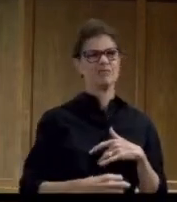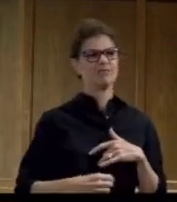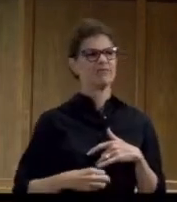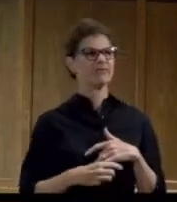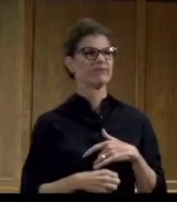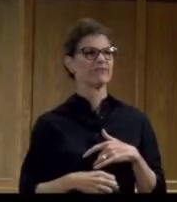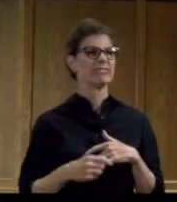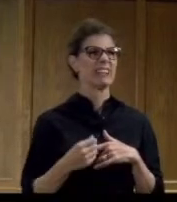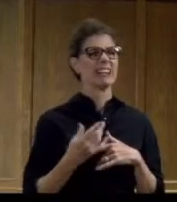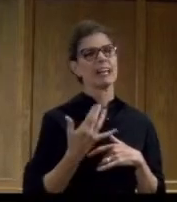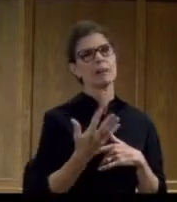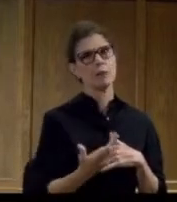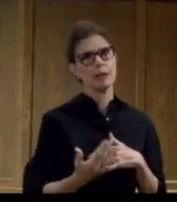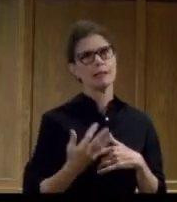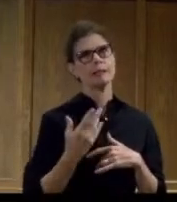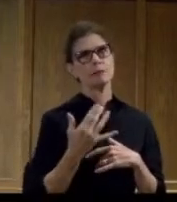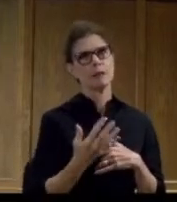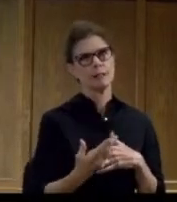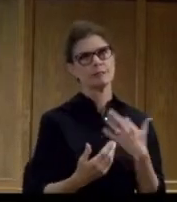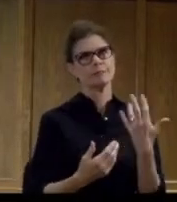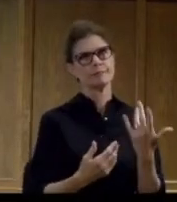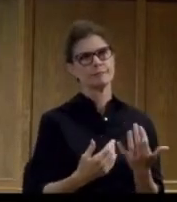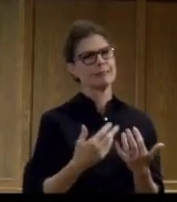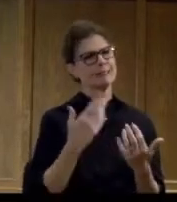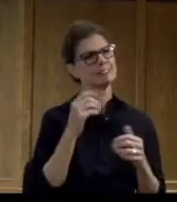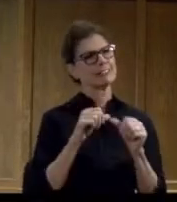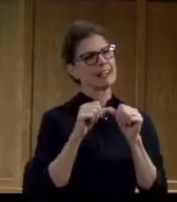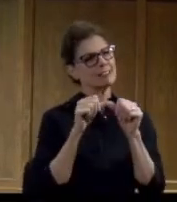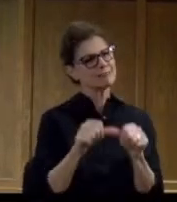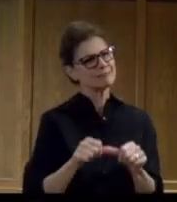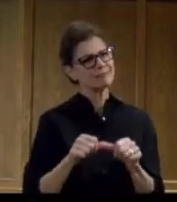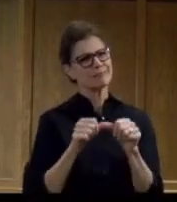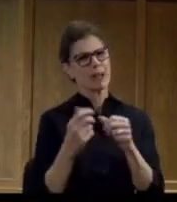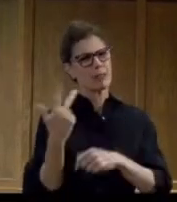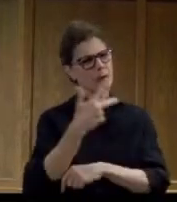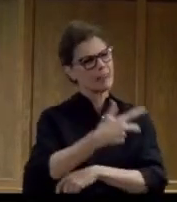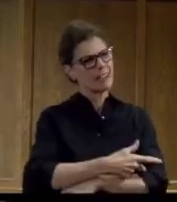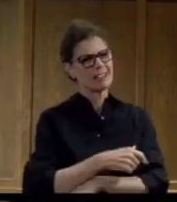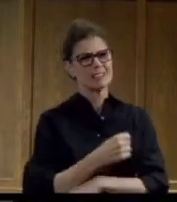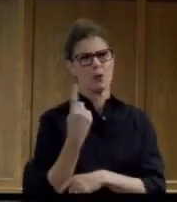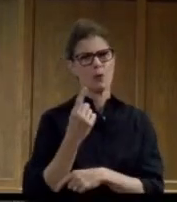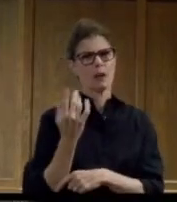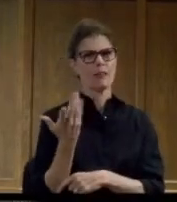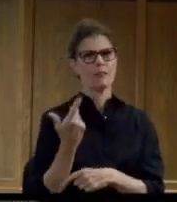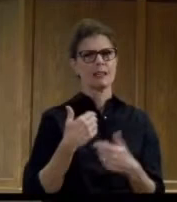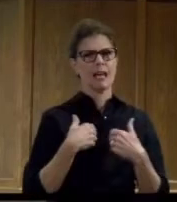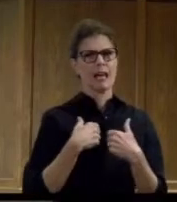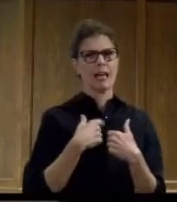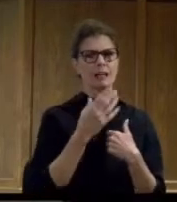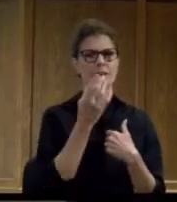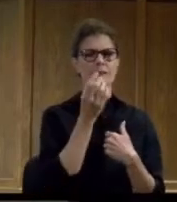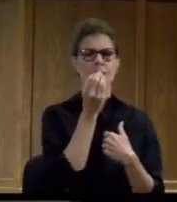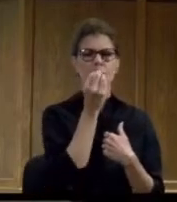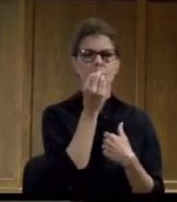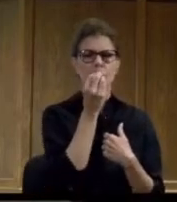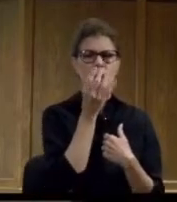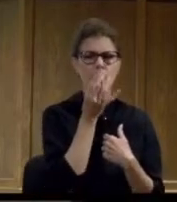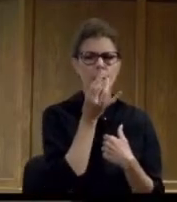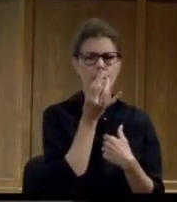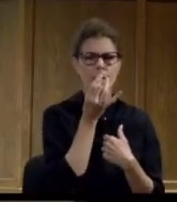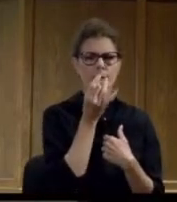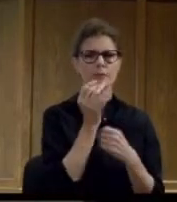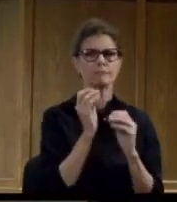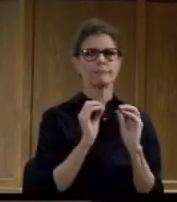or so. It did not. And one of the symptoms of this little stomach bug was I lost my appetite